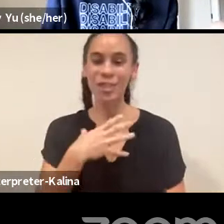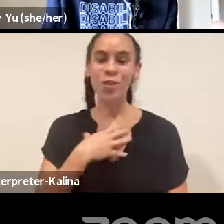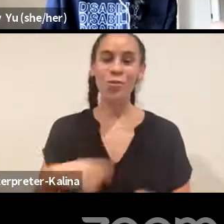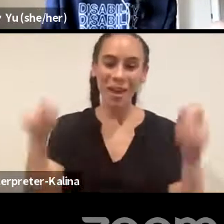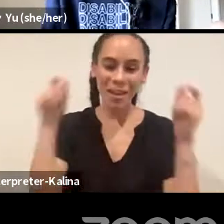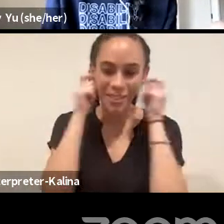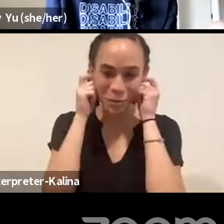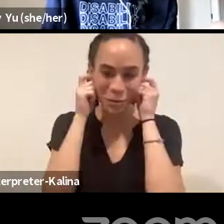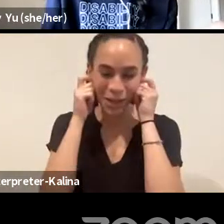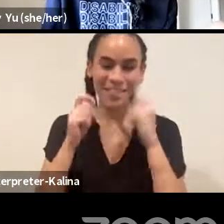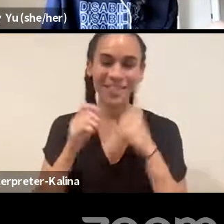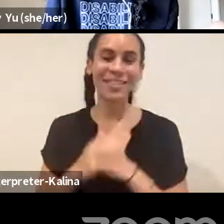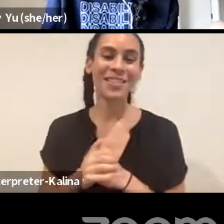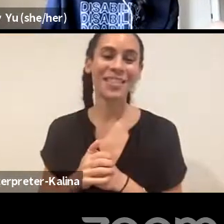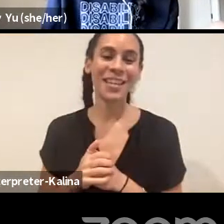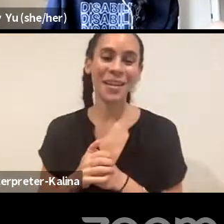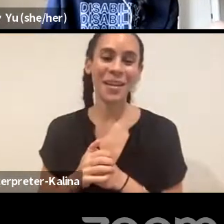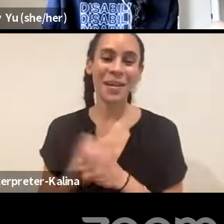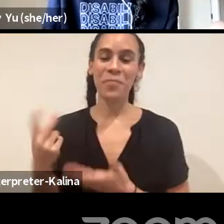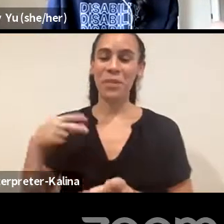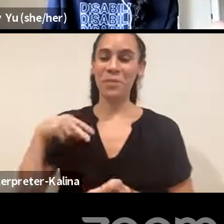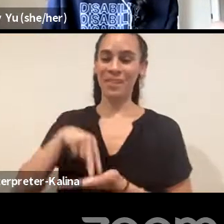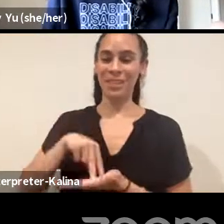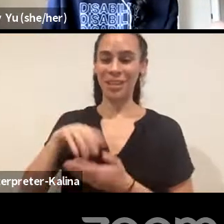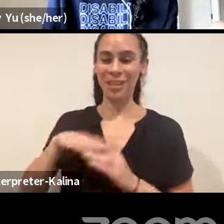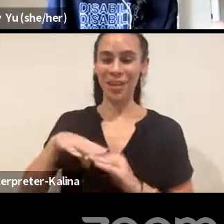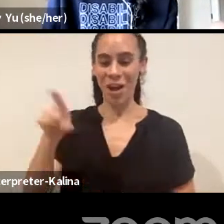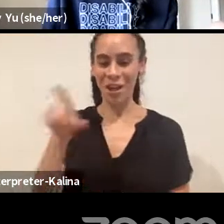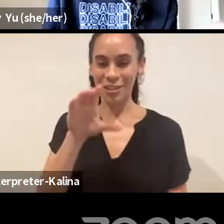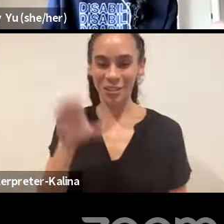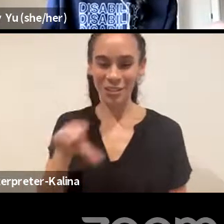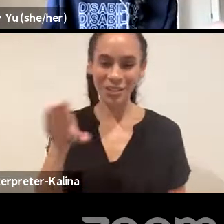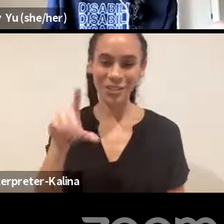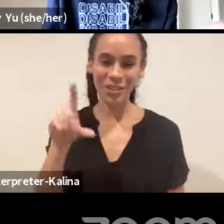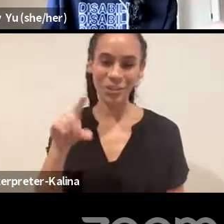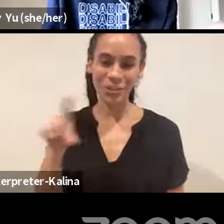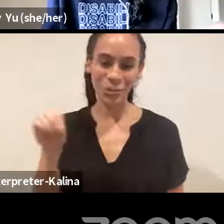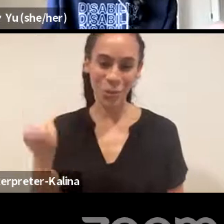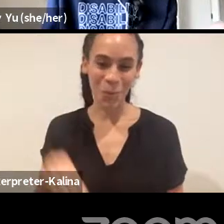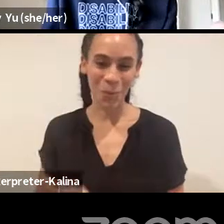ear, standing up on the Zoom. Hi.